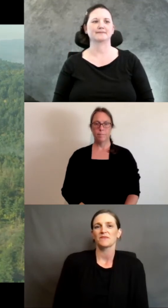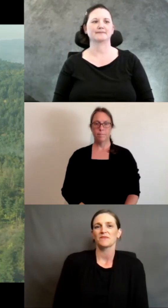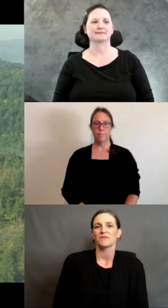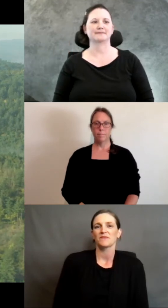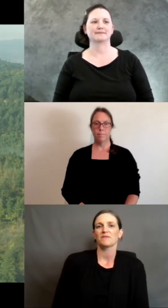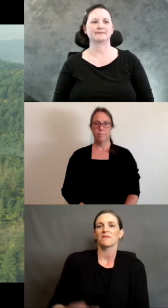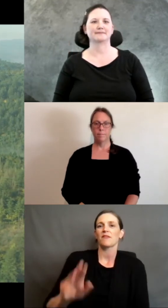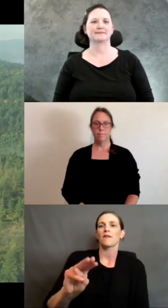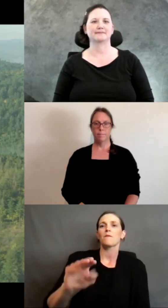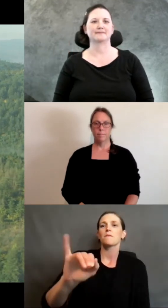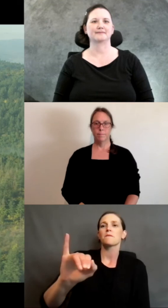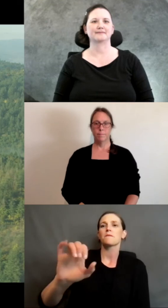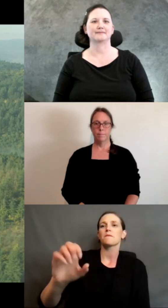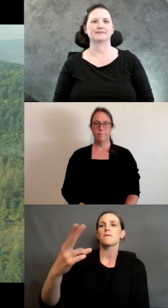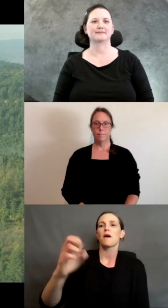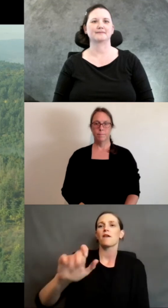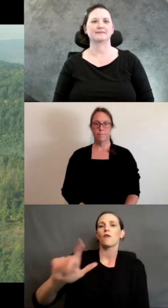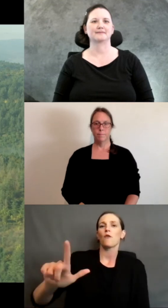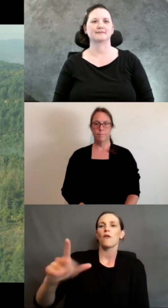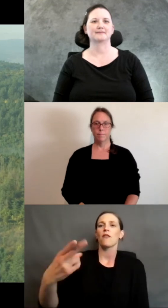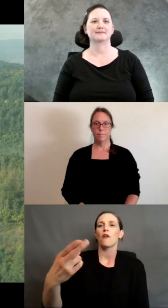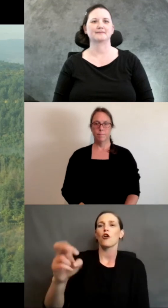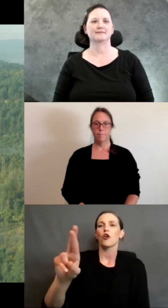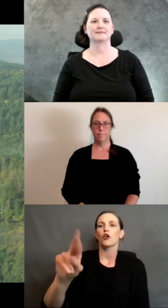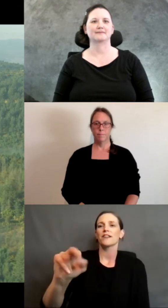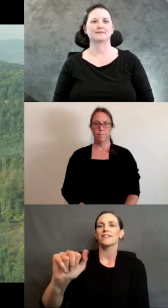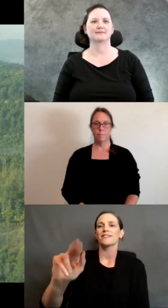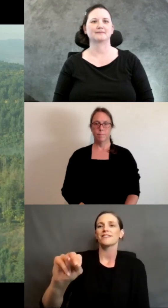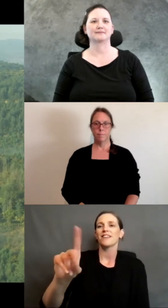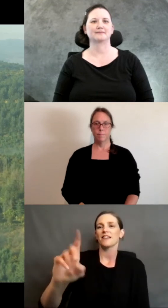Michael Hernandez as Corey Jackson.